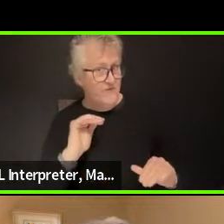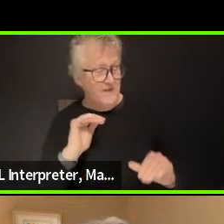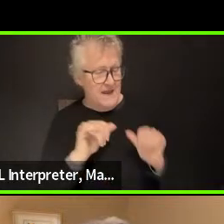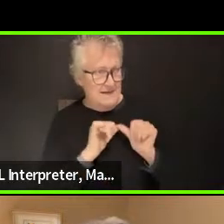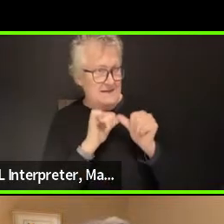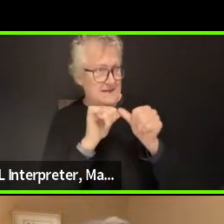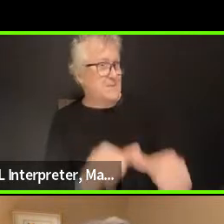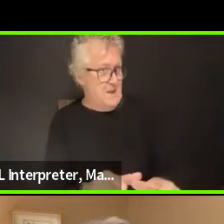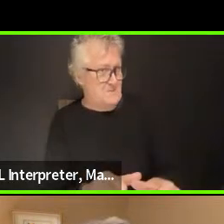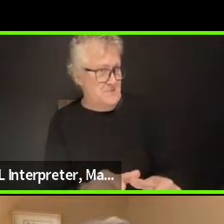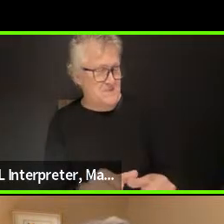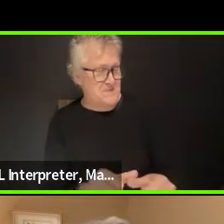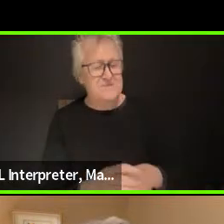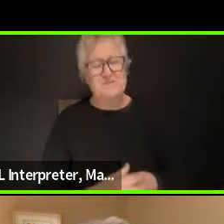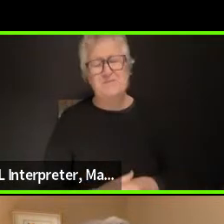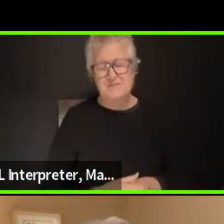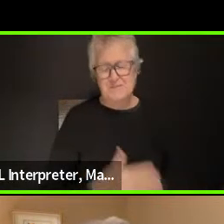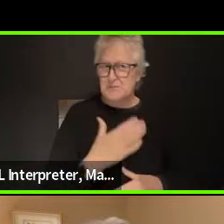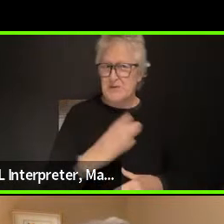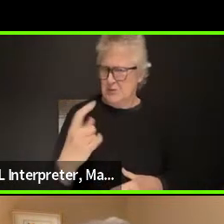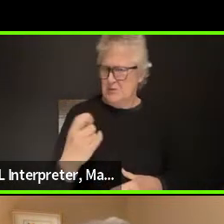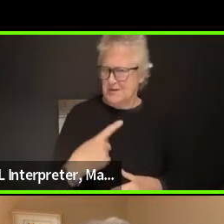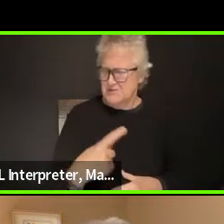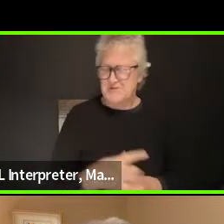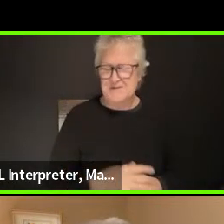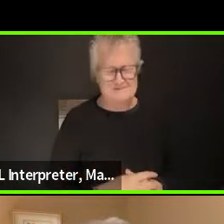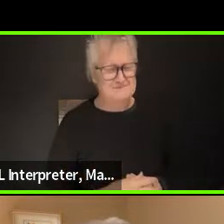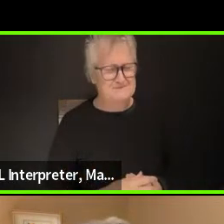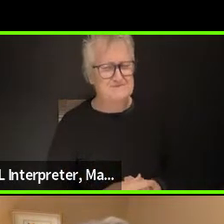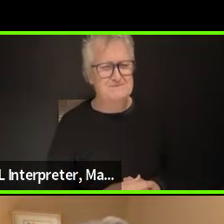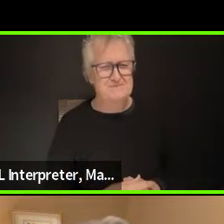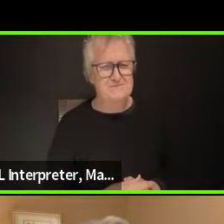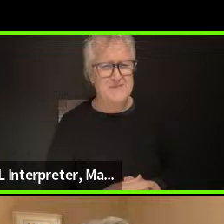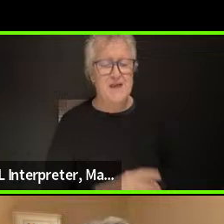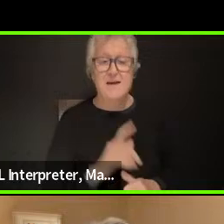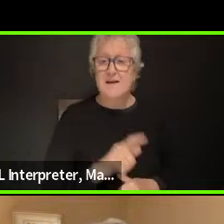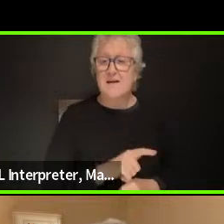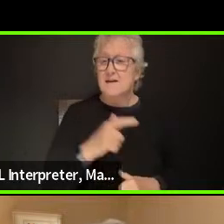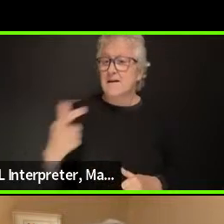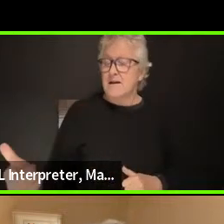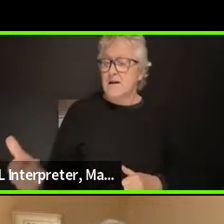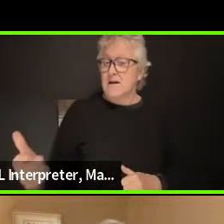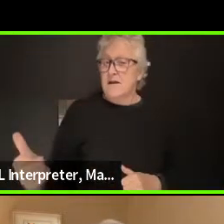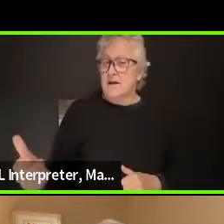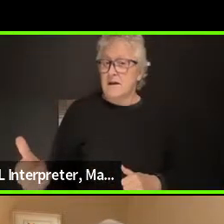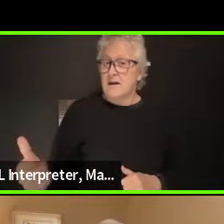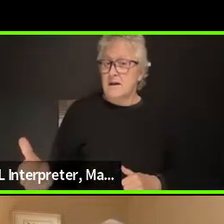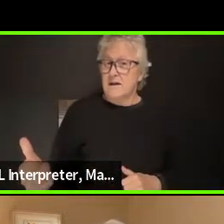let's see. I'm going to pass the mic to my friend Pat.